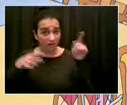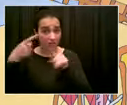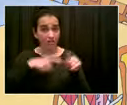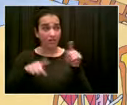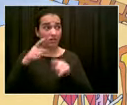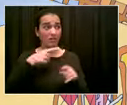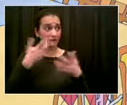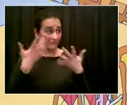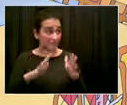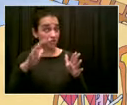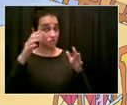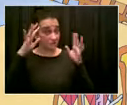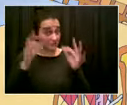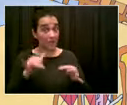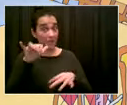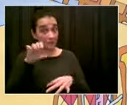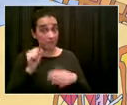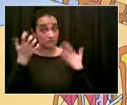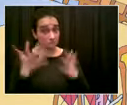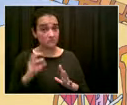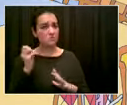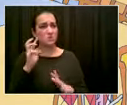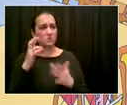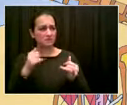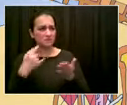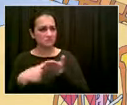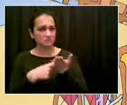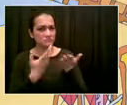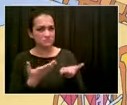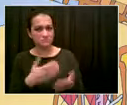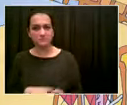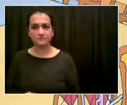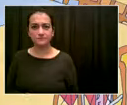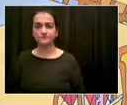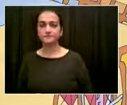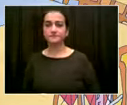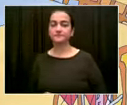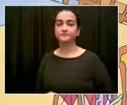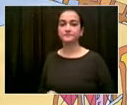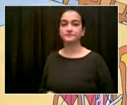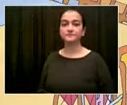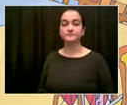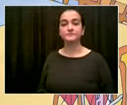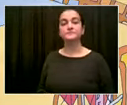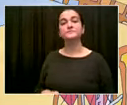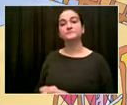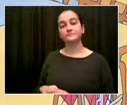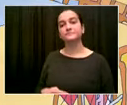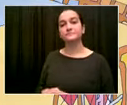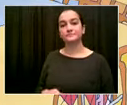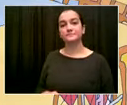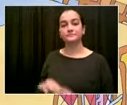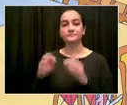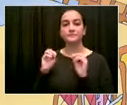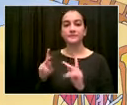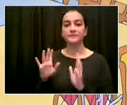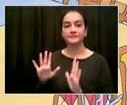automatic incentives work, things that are available to anybody, I can't give you that chapter and verse. Our team will follow up. But let me tell you why this is